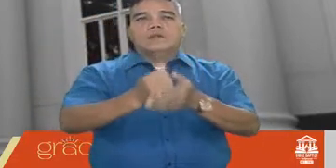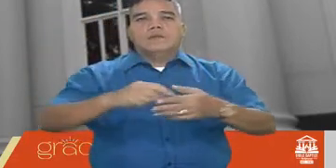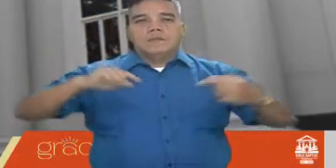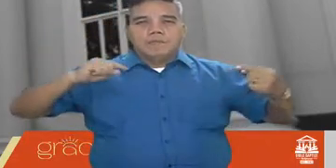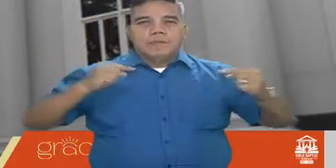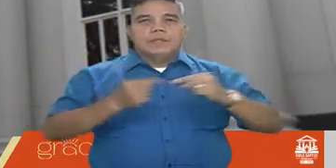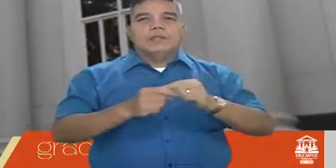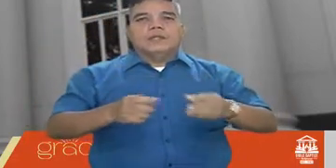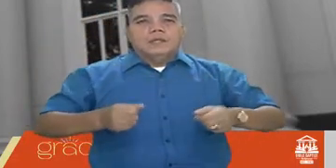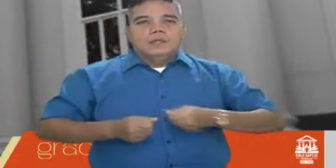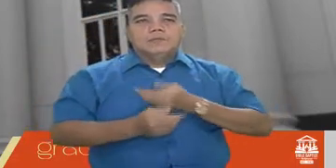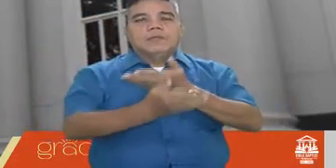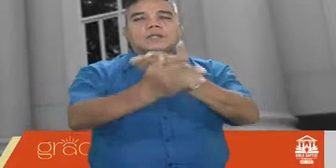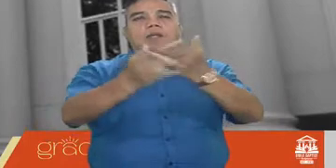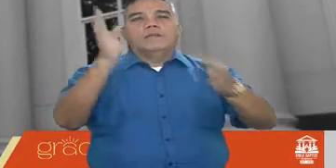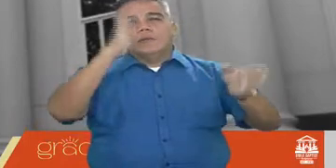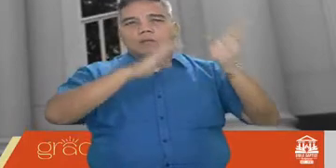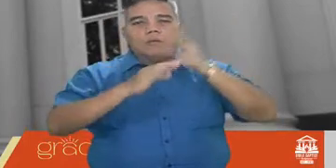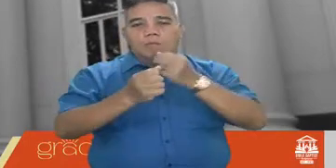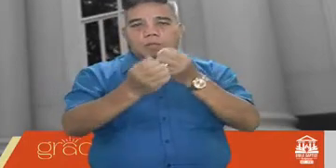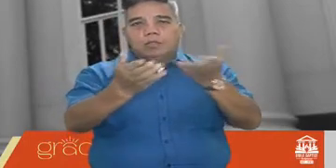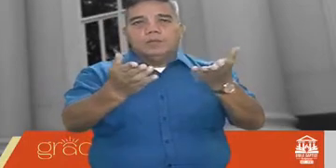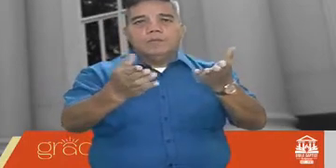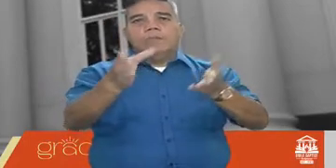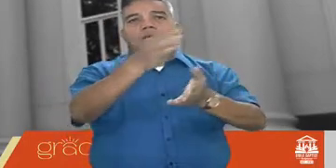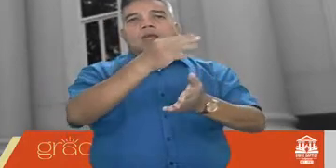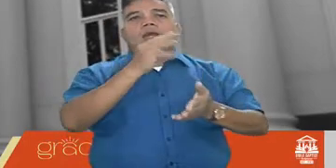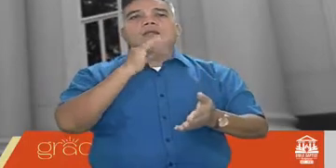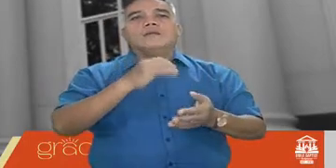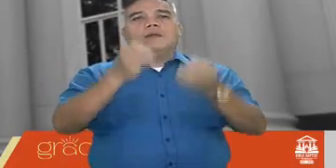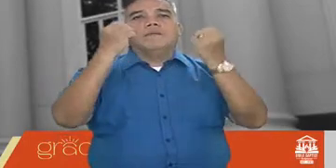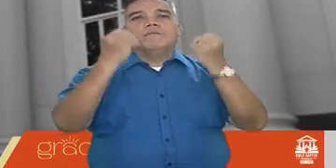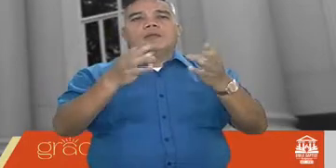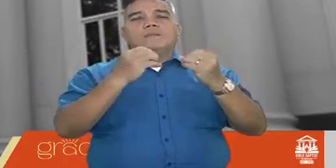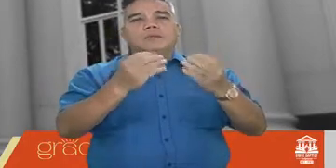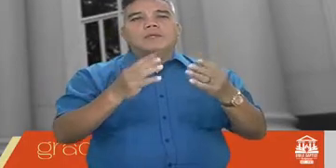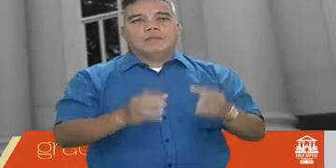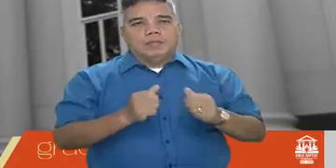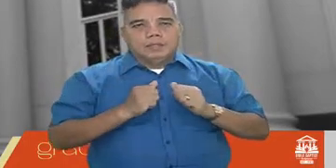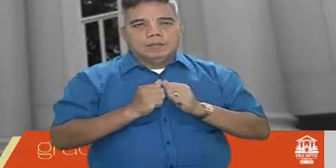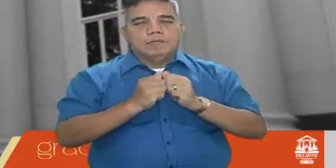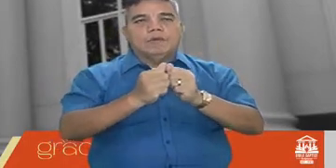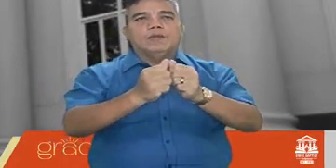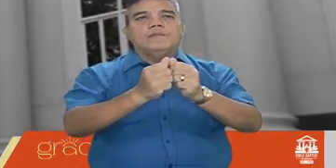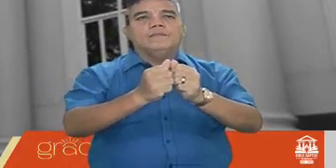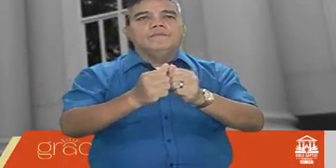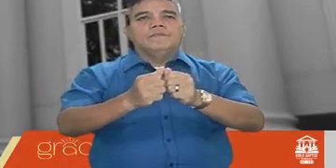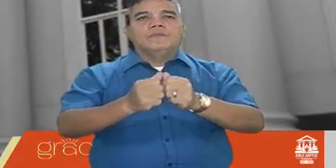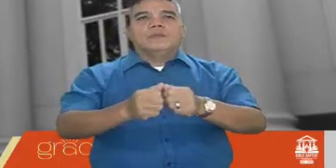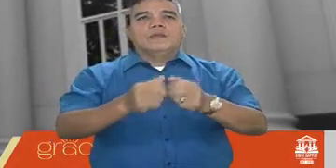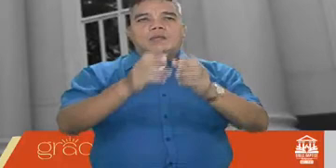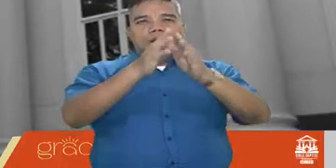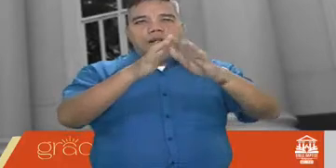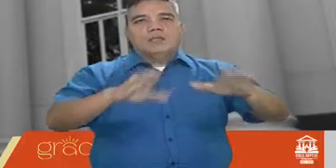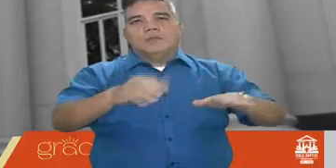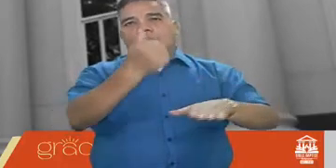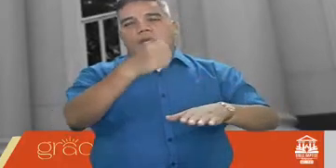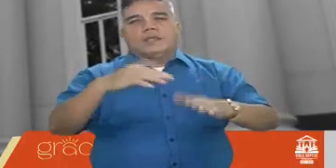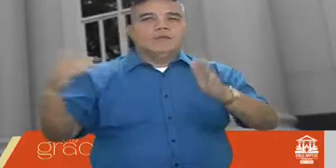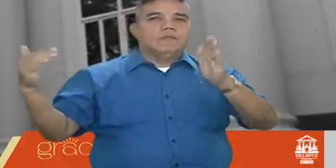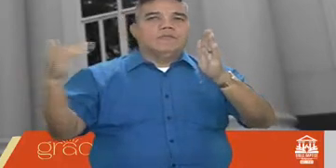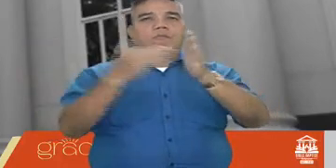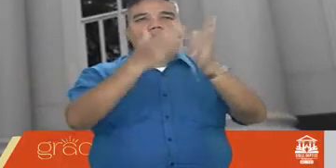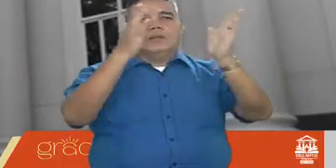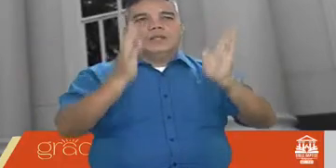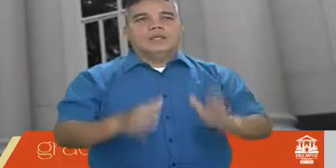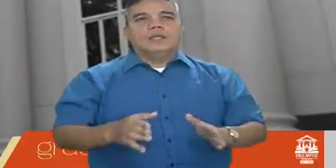of bitterness springing up trouble you, and thereby many be defiled. Lest there be any